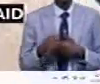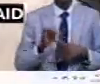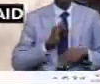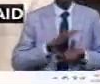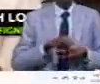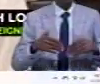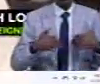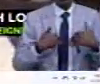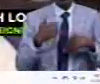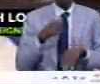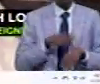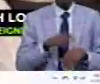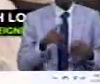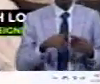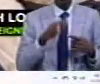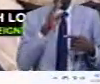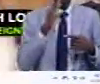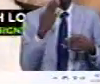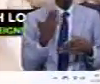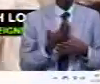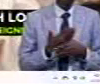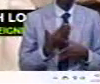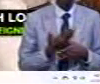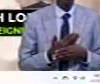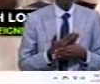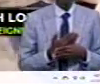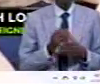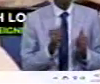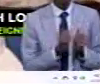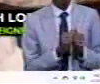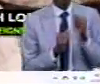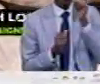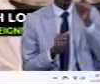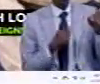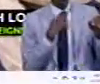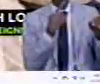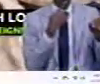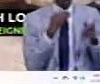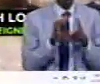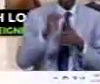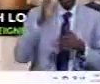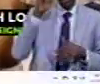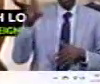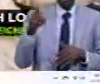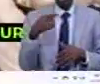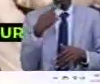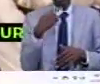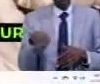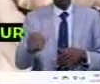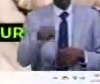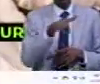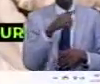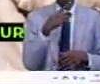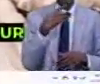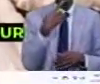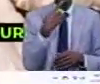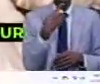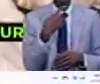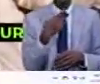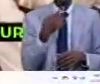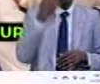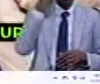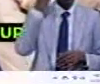they say. Cause there are a lot of things I gotta keep myself in line.